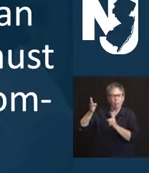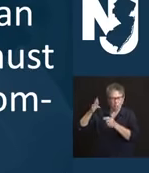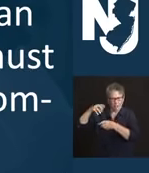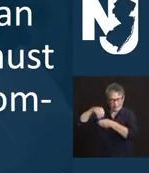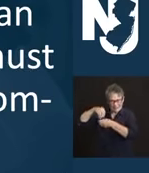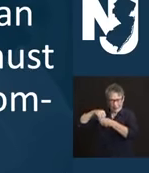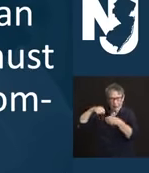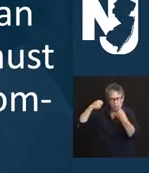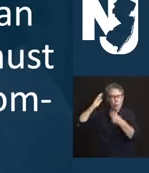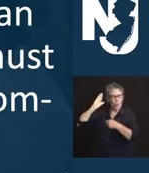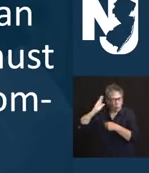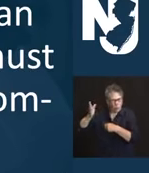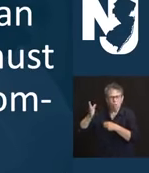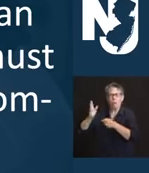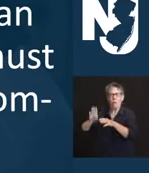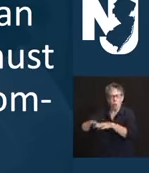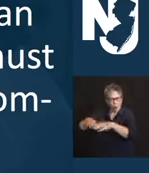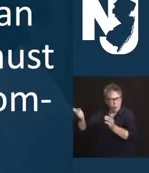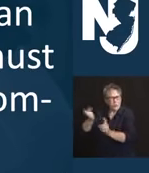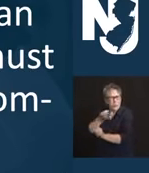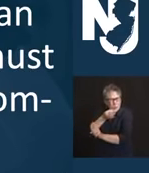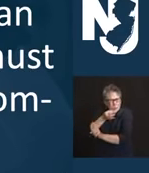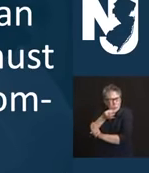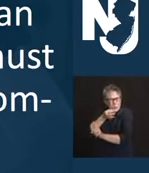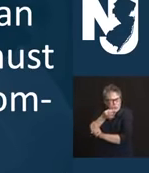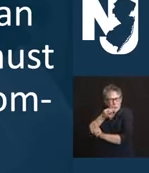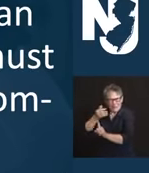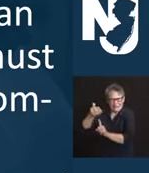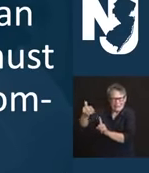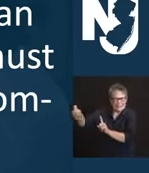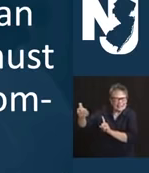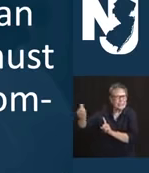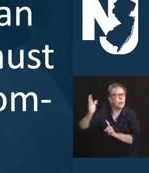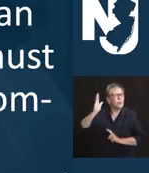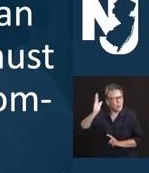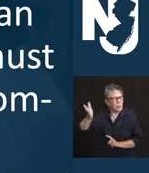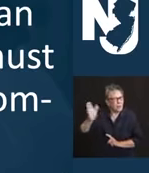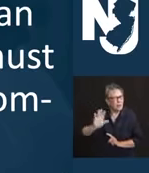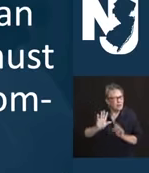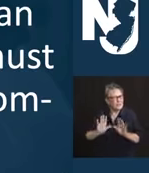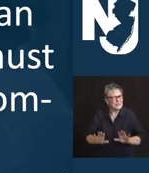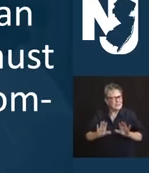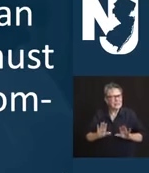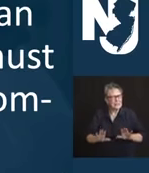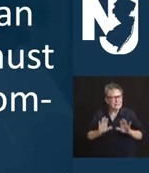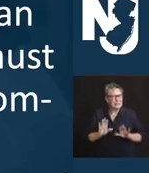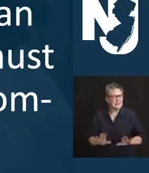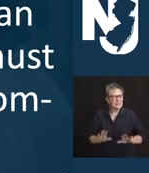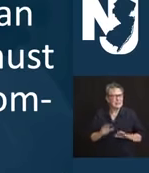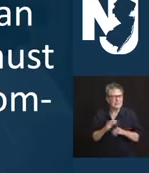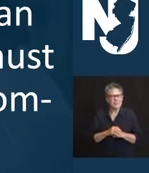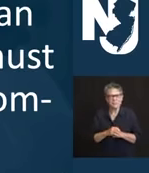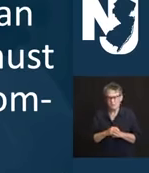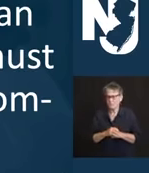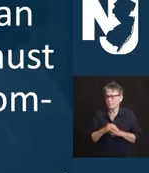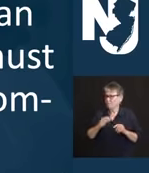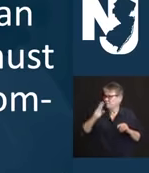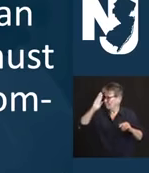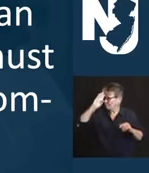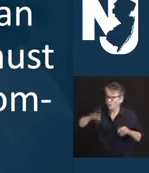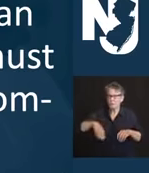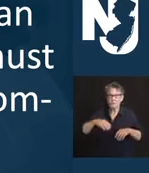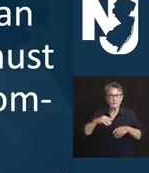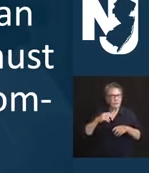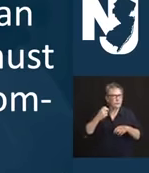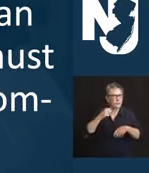at their desks, but these indoor environments pose the same problem as any other. For the time being, all employees who can